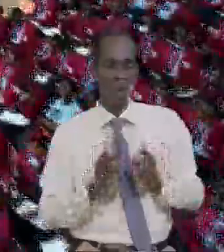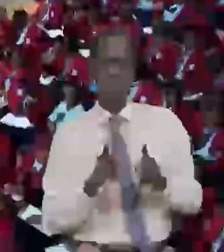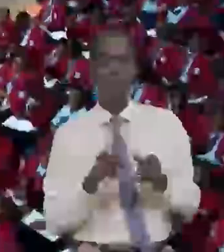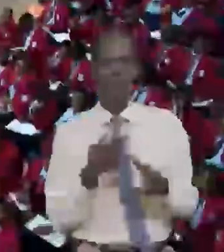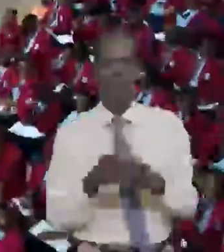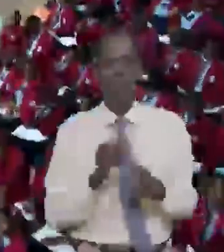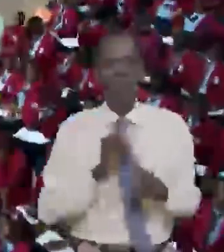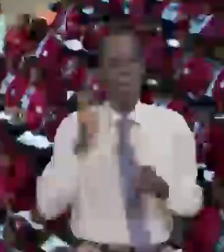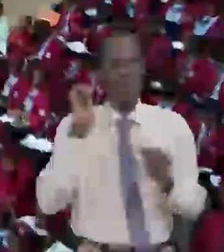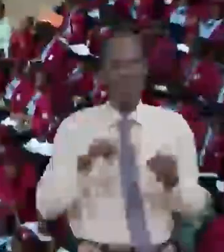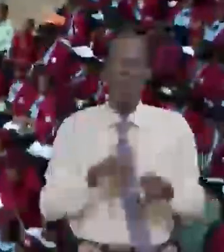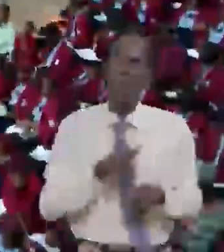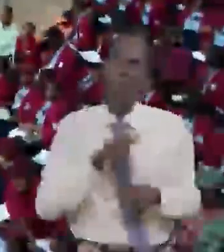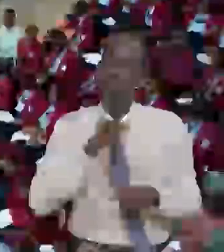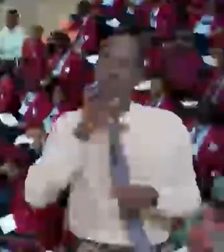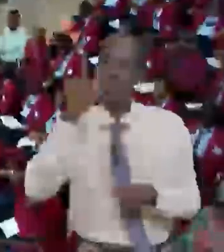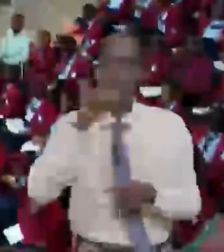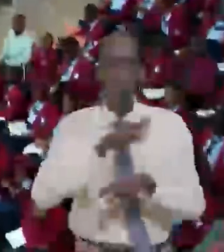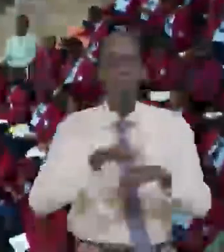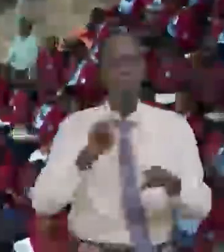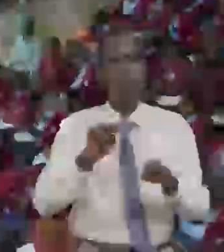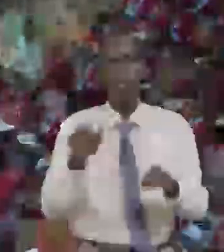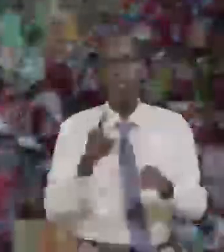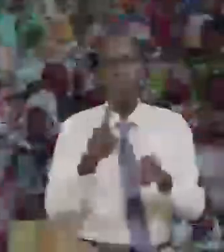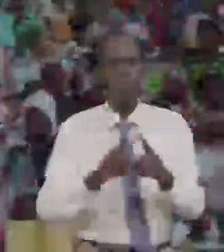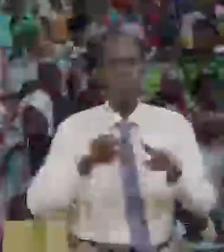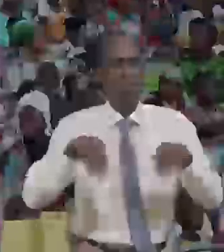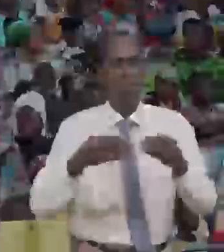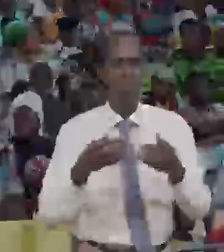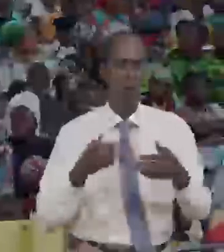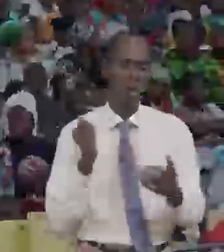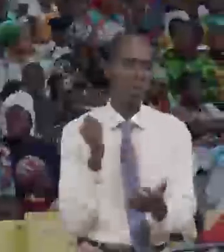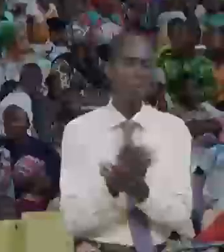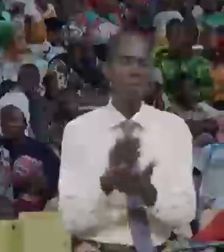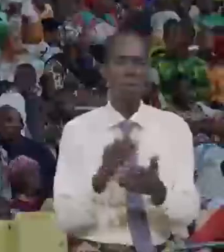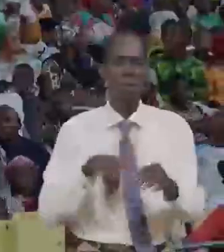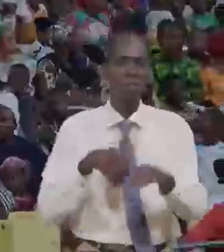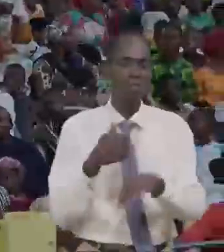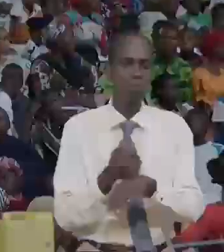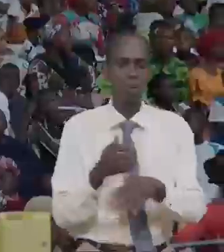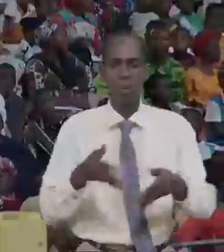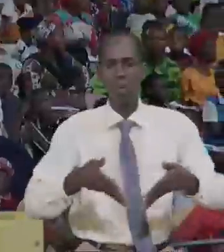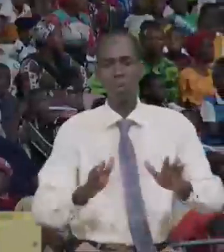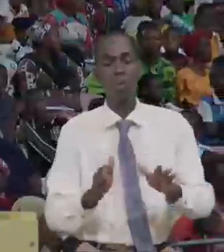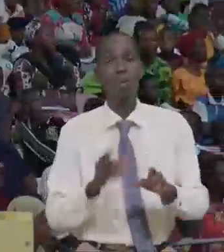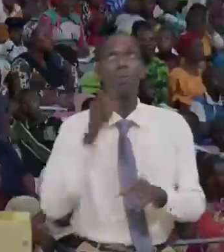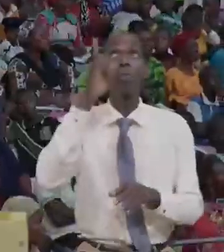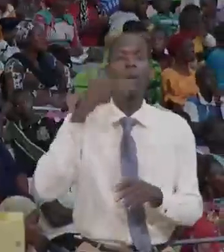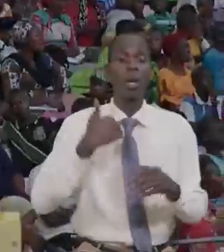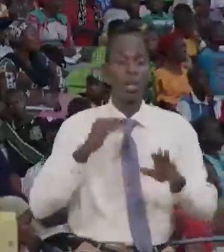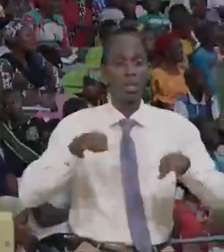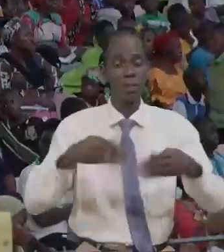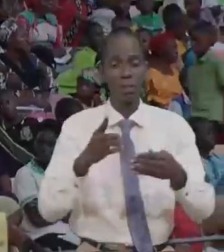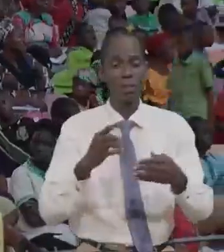chance. And when God says yes, nobody can say no. And